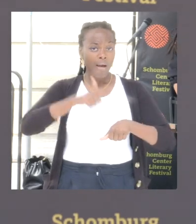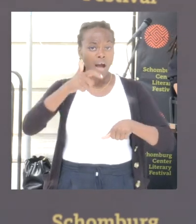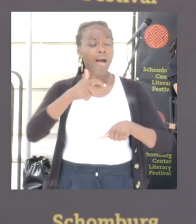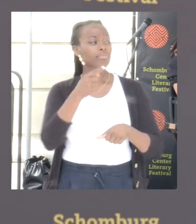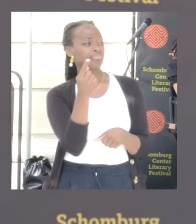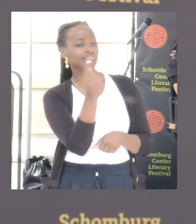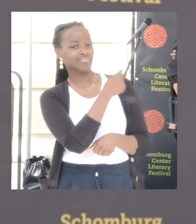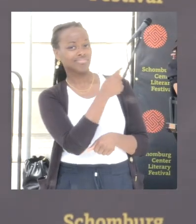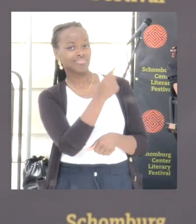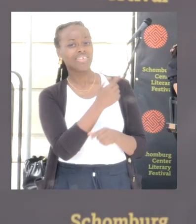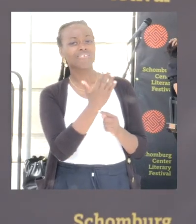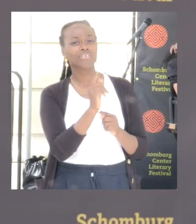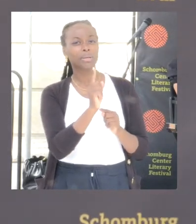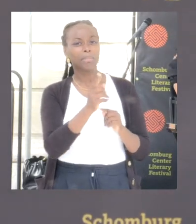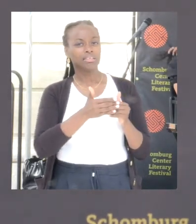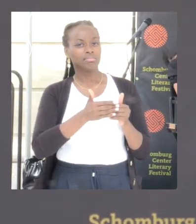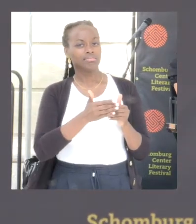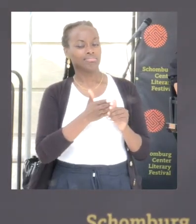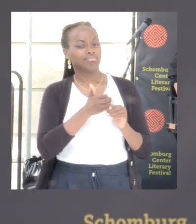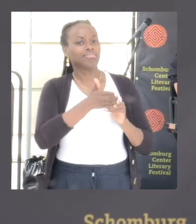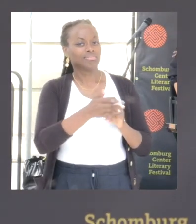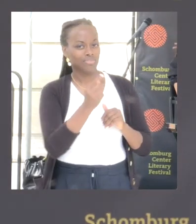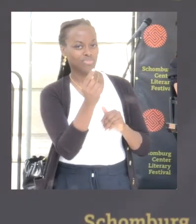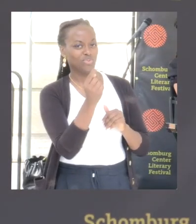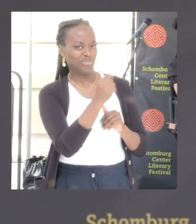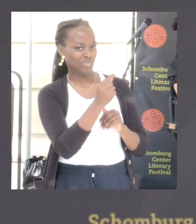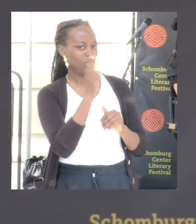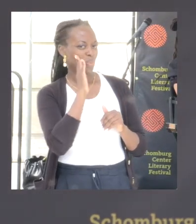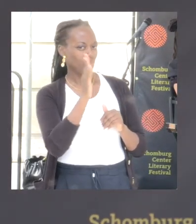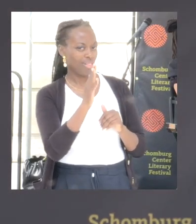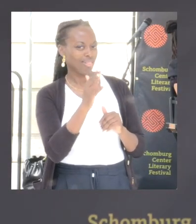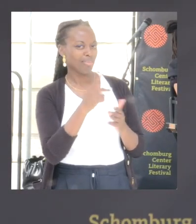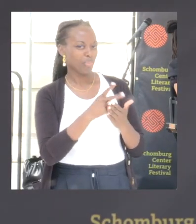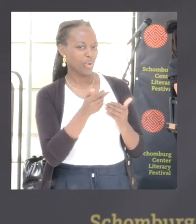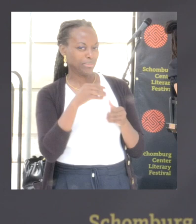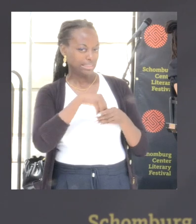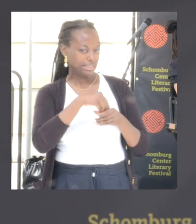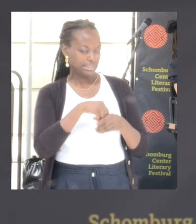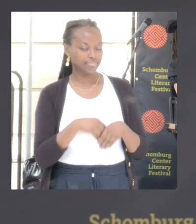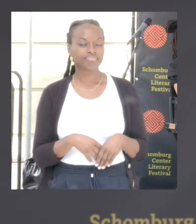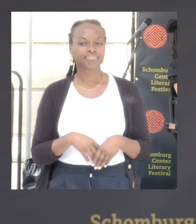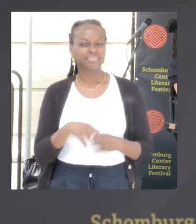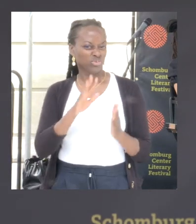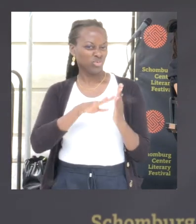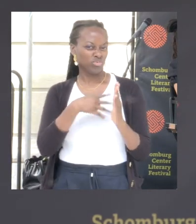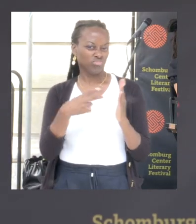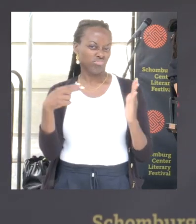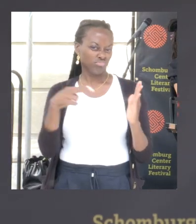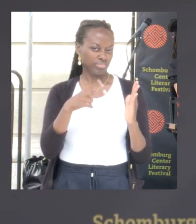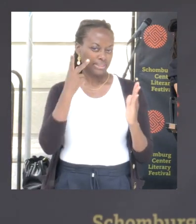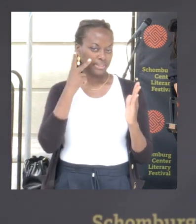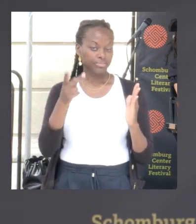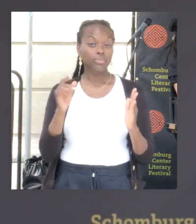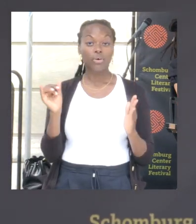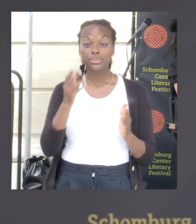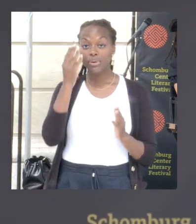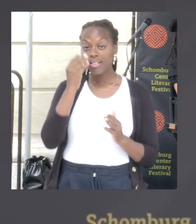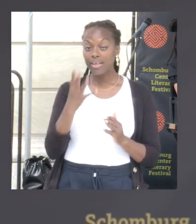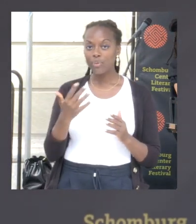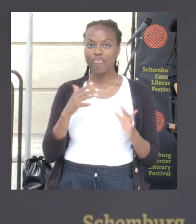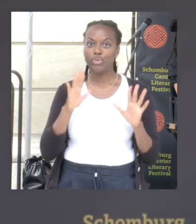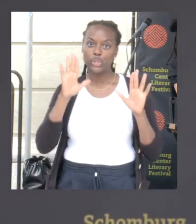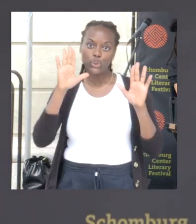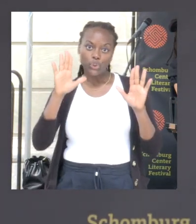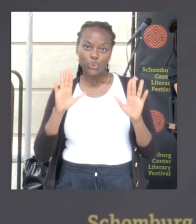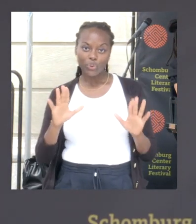that. I also want to make sure that you all know that we have fantastic swag for the Literary Festival. So this book, this bag